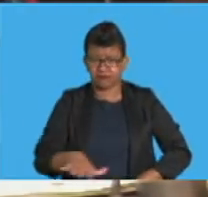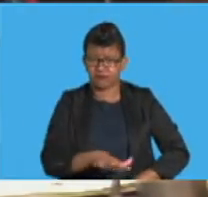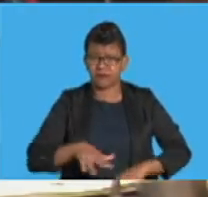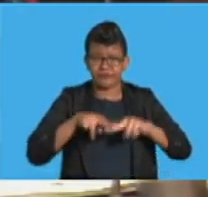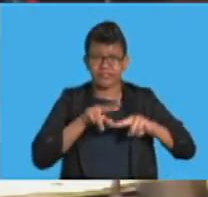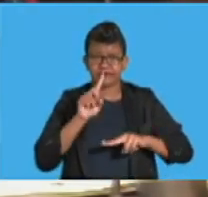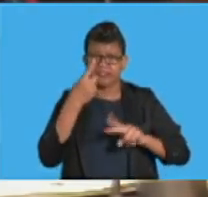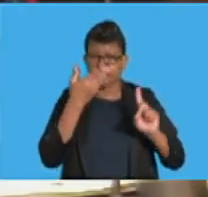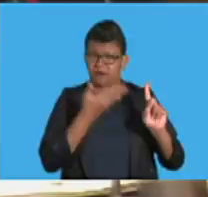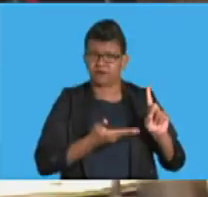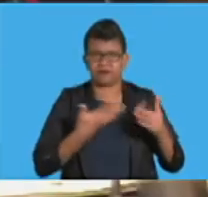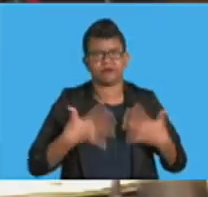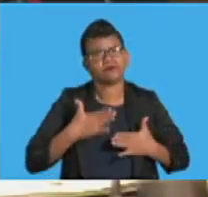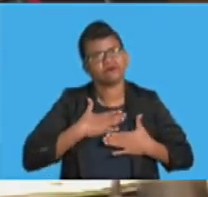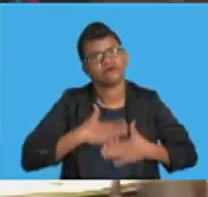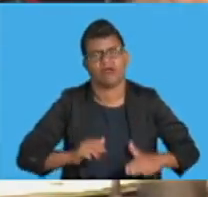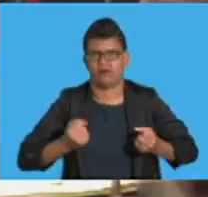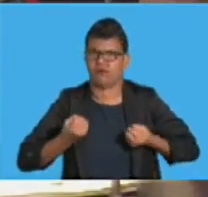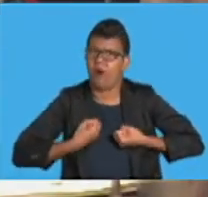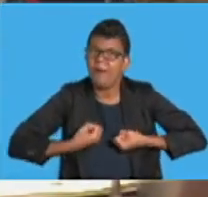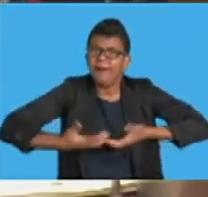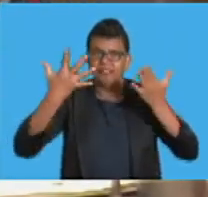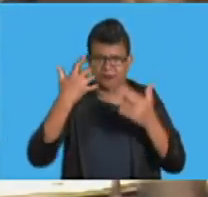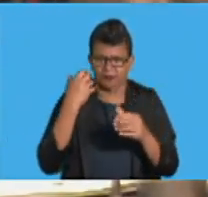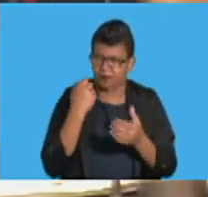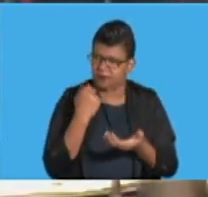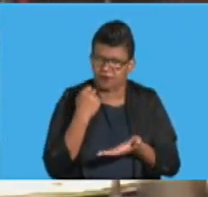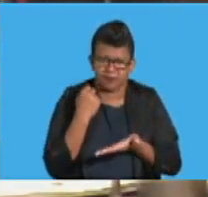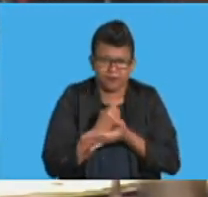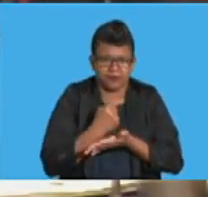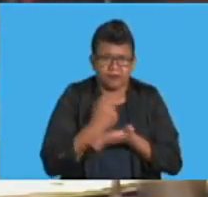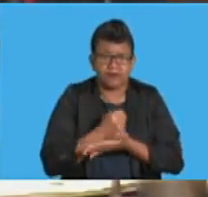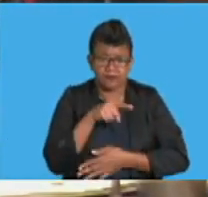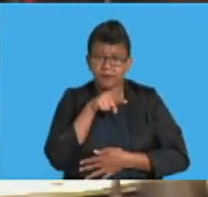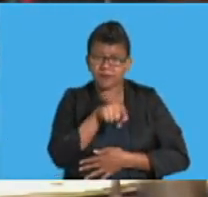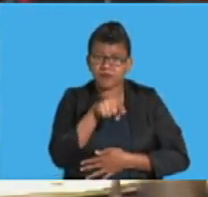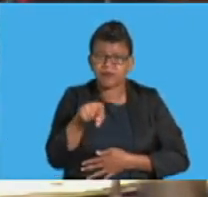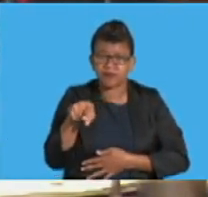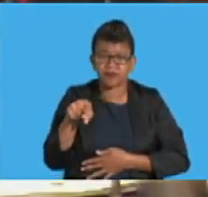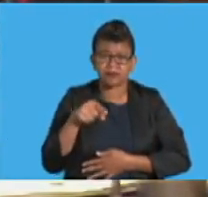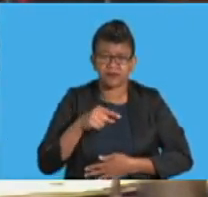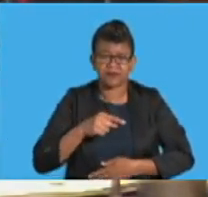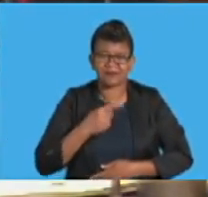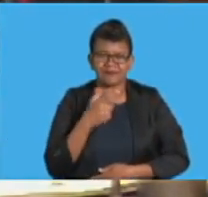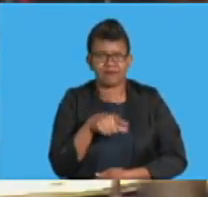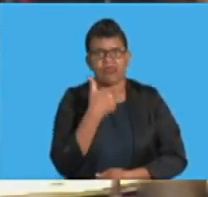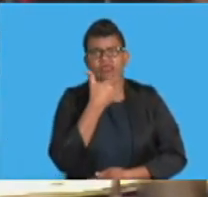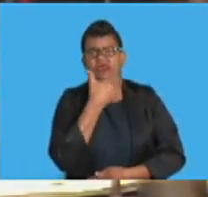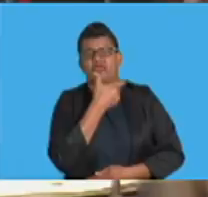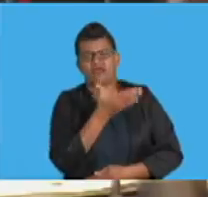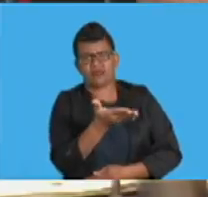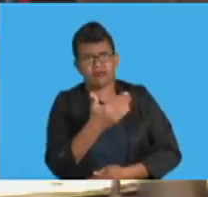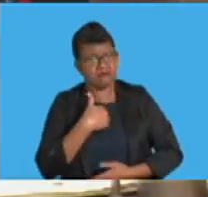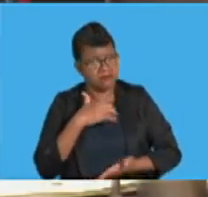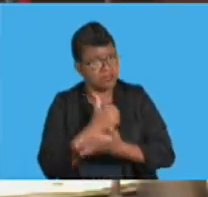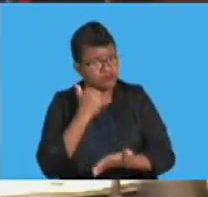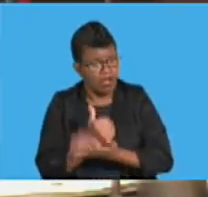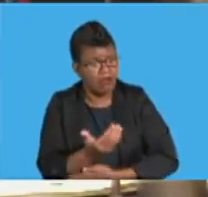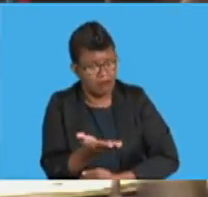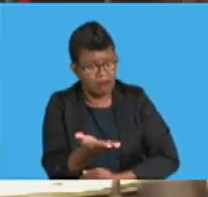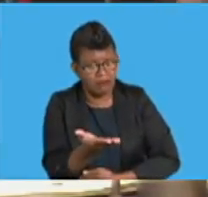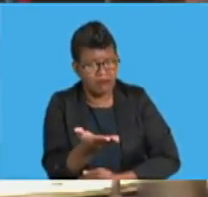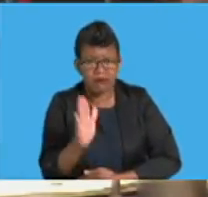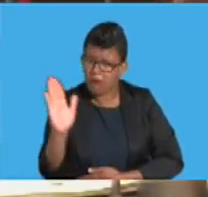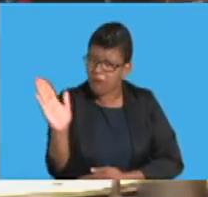are committed to ensuring, and Honorable Prakash, I said this, yes. And I'm sure we all